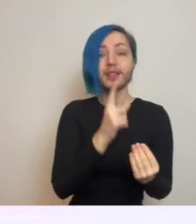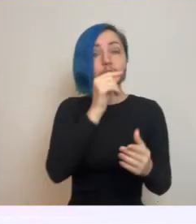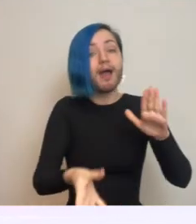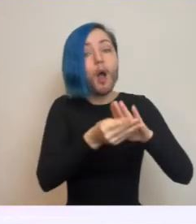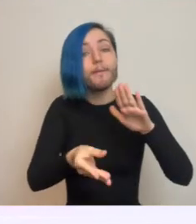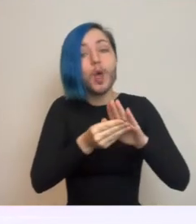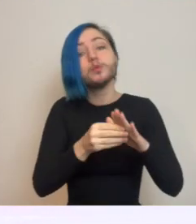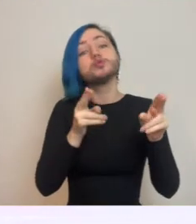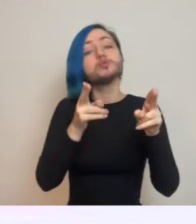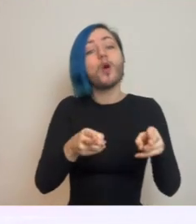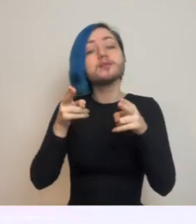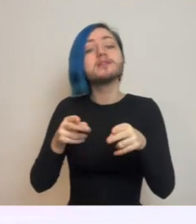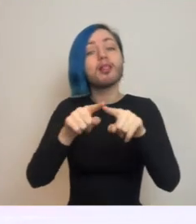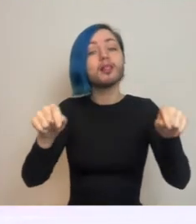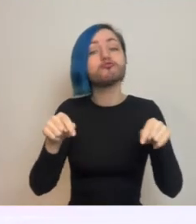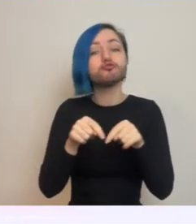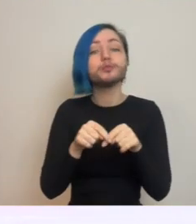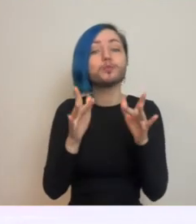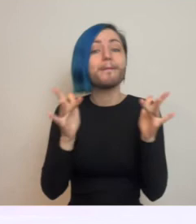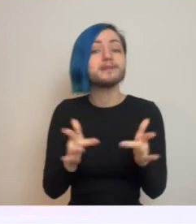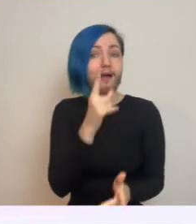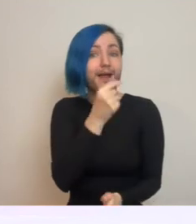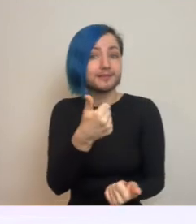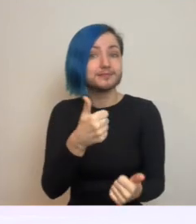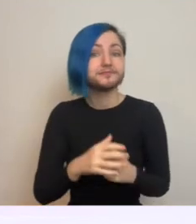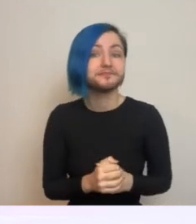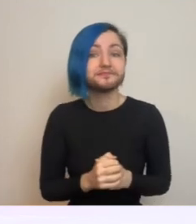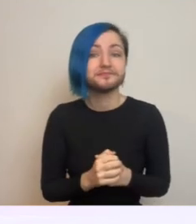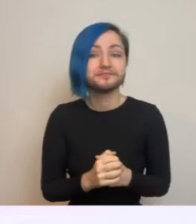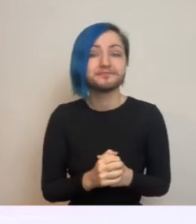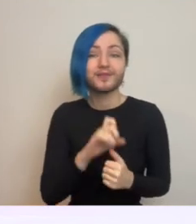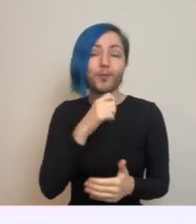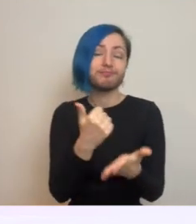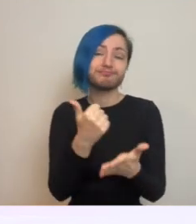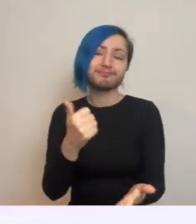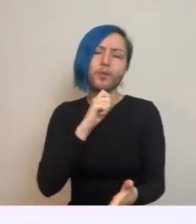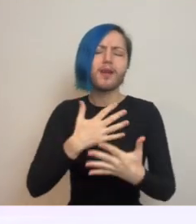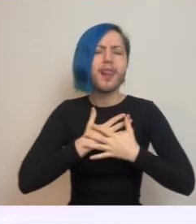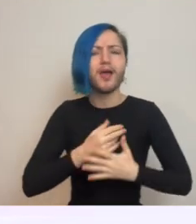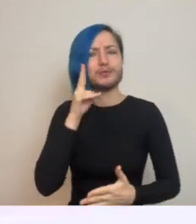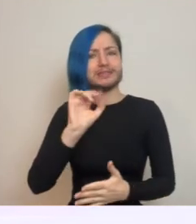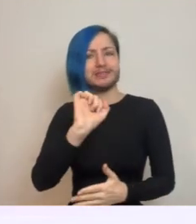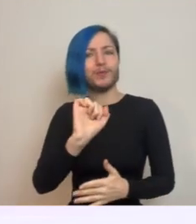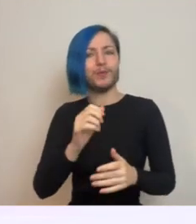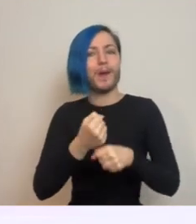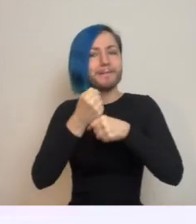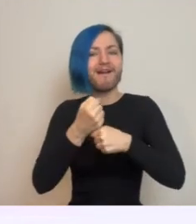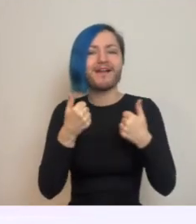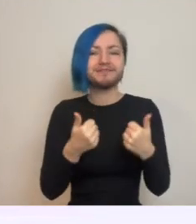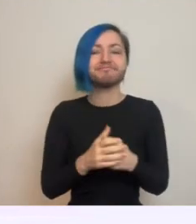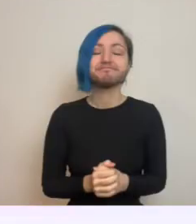be uploaded to the hospital room's website. That would be great. I'd love to see some of the